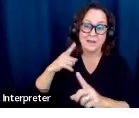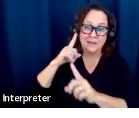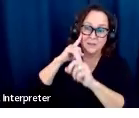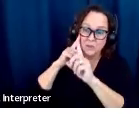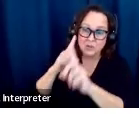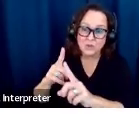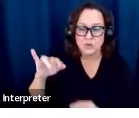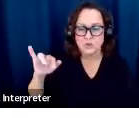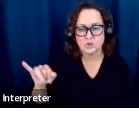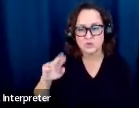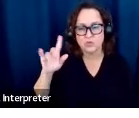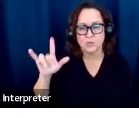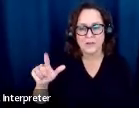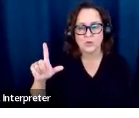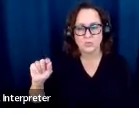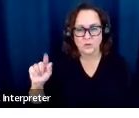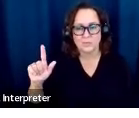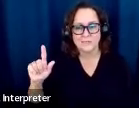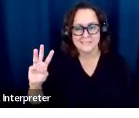2026.